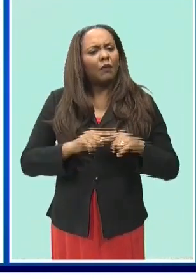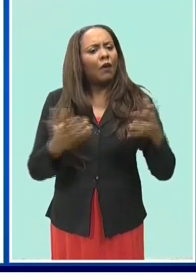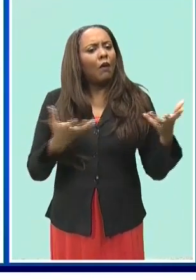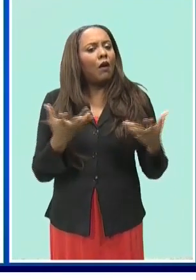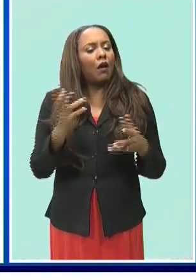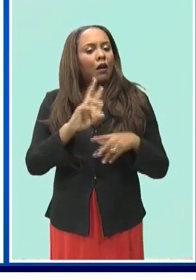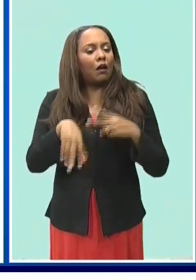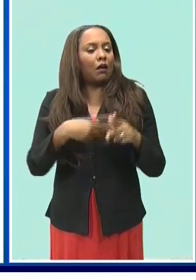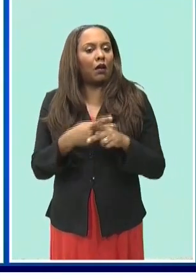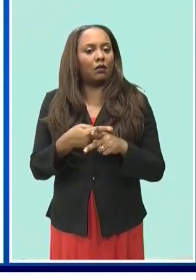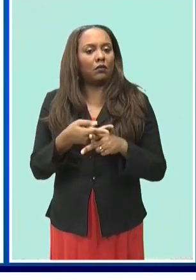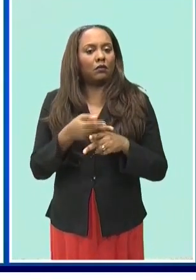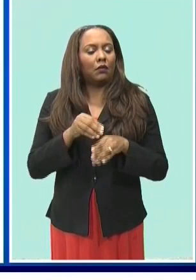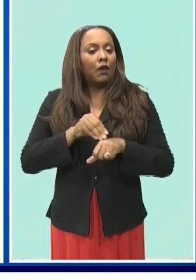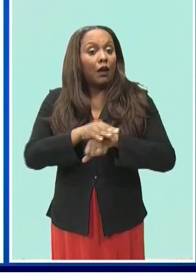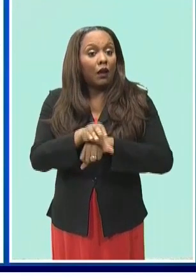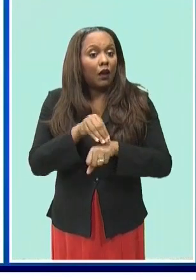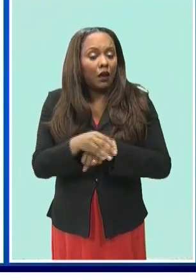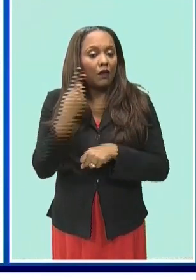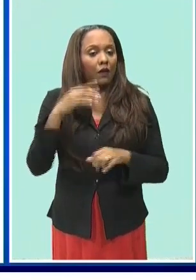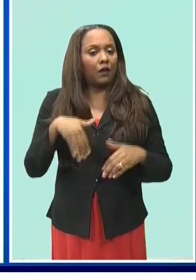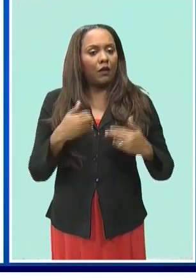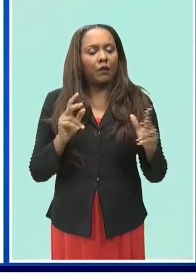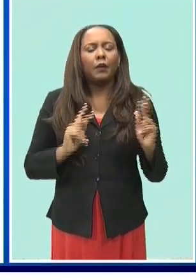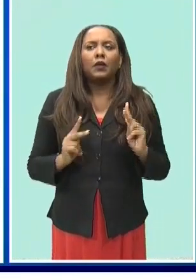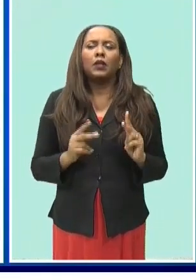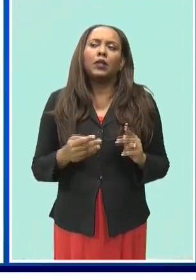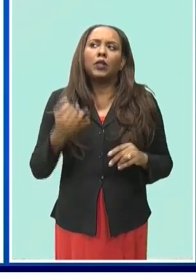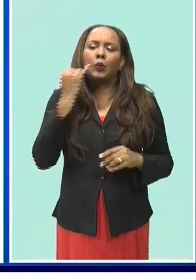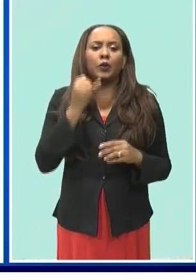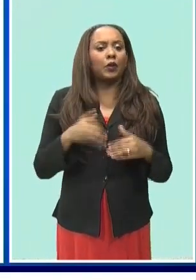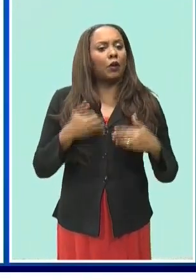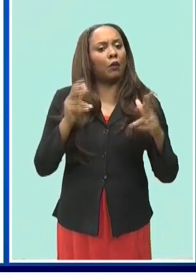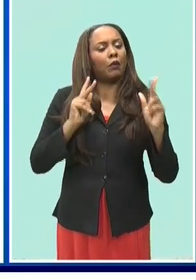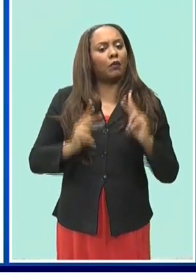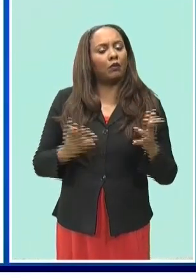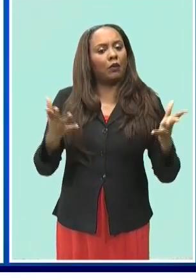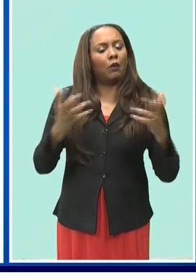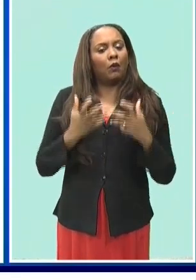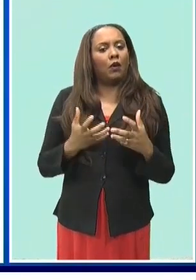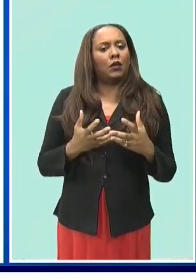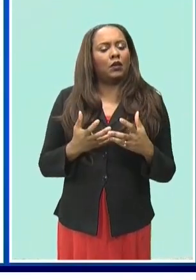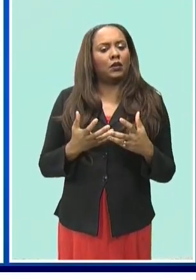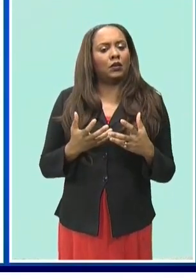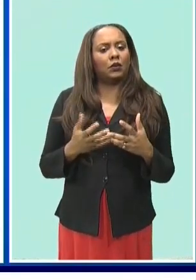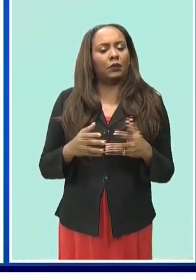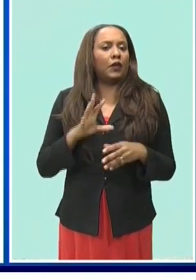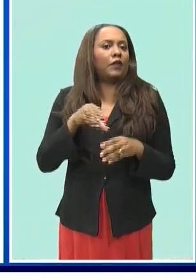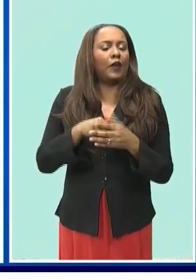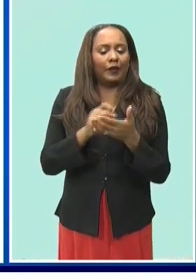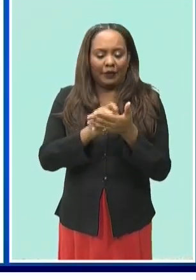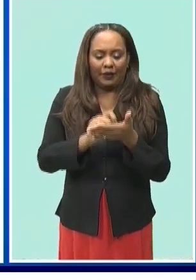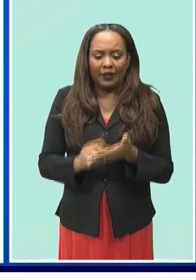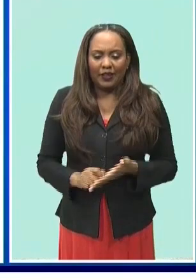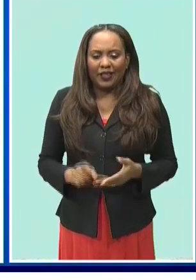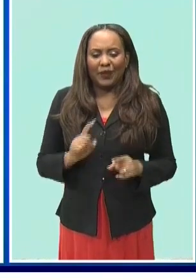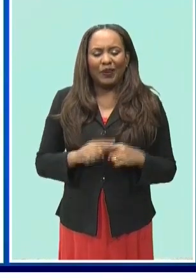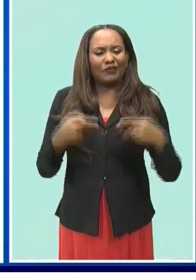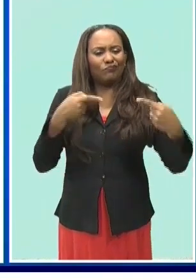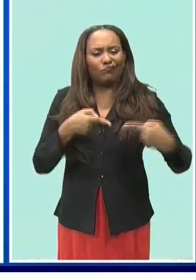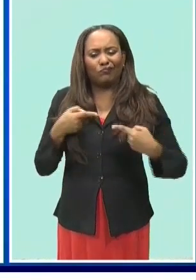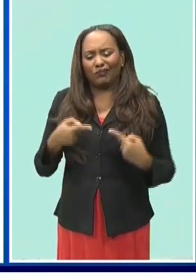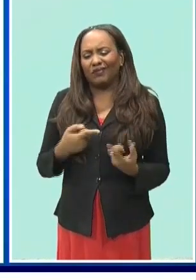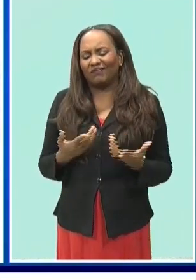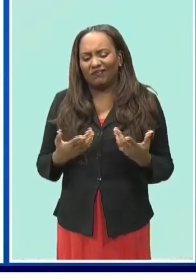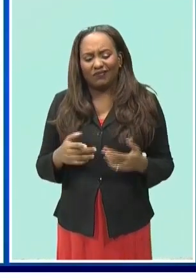have for someone, especially a young person, who's getting involved in the arts and may be struggling a bit, and they have to make that decision at the crossroads? Do